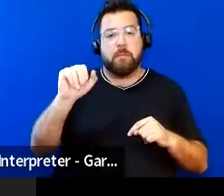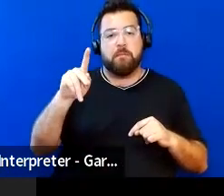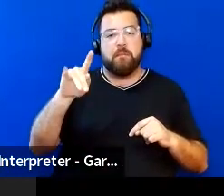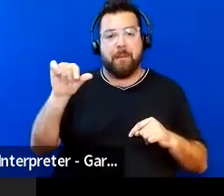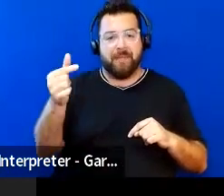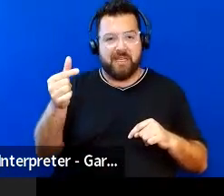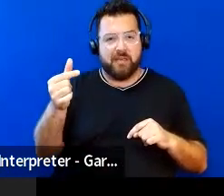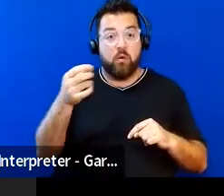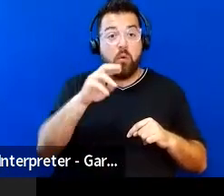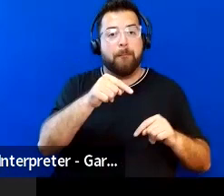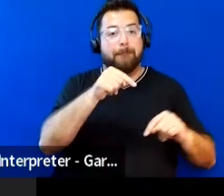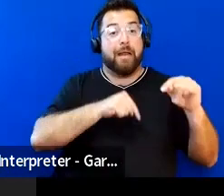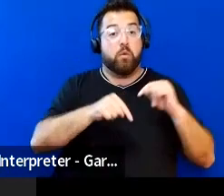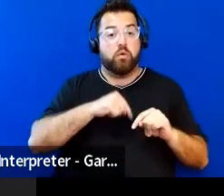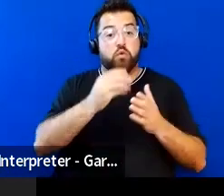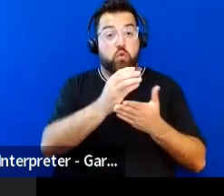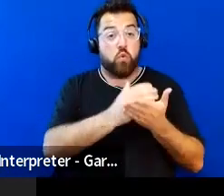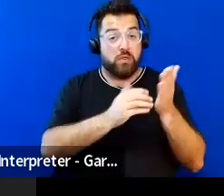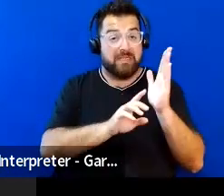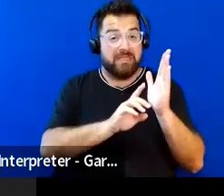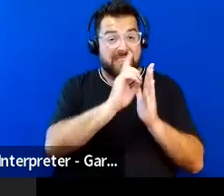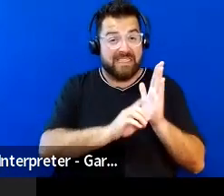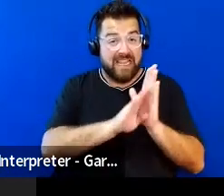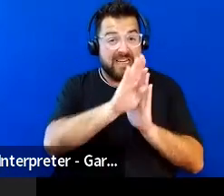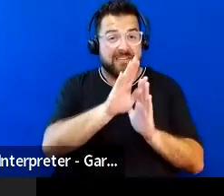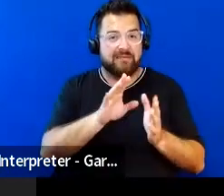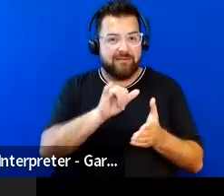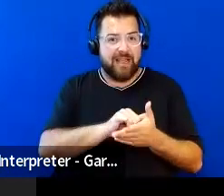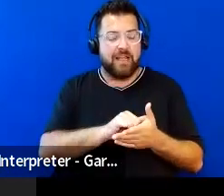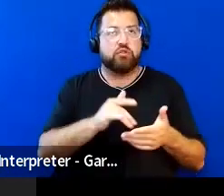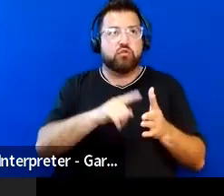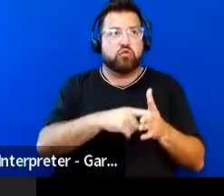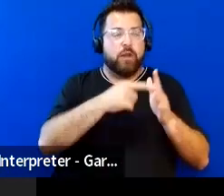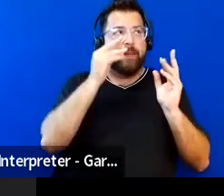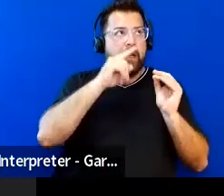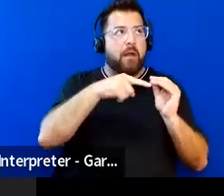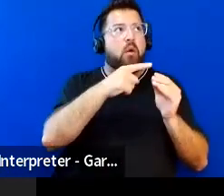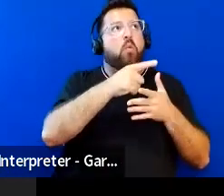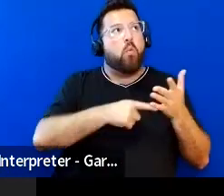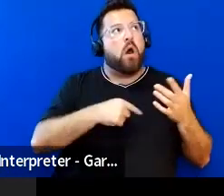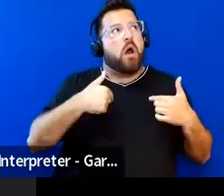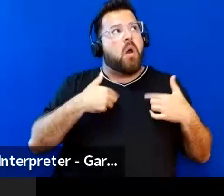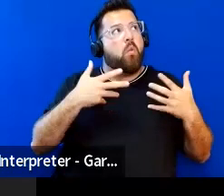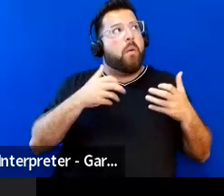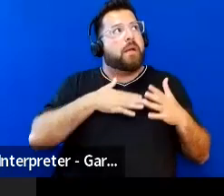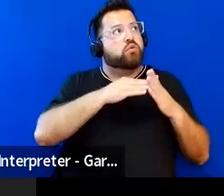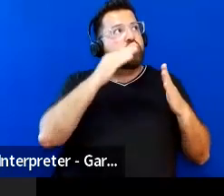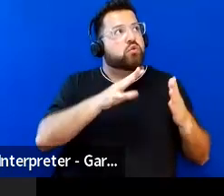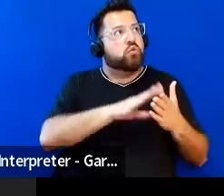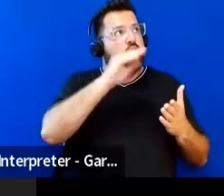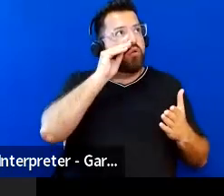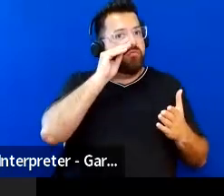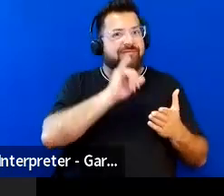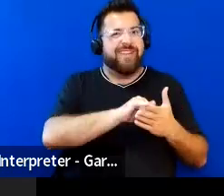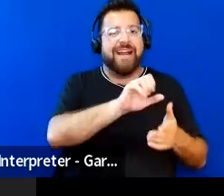to do is start with what you want your students to learn. Okay, so this is your SLOs and the objectives of your course. And then you're going to plan